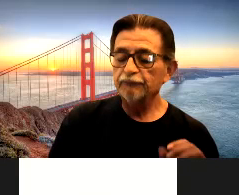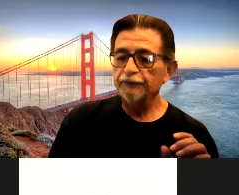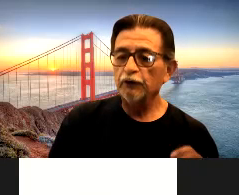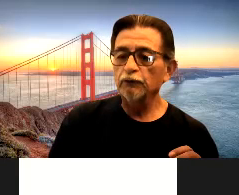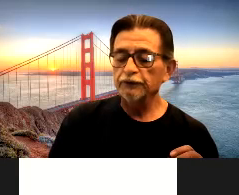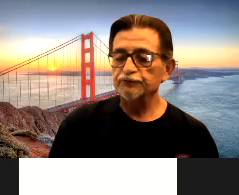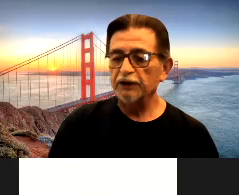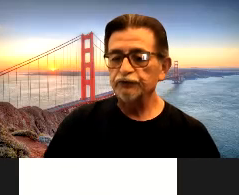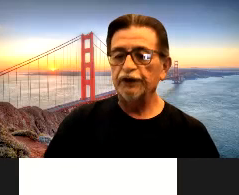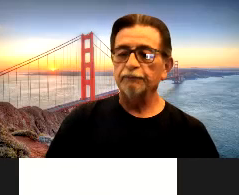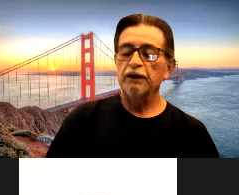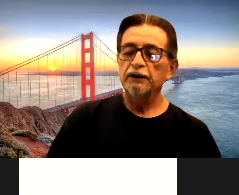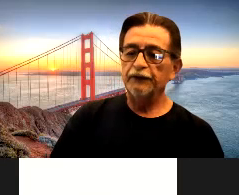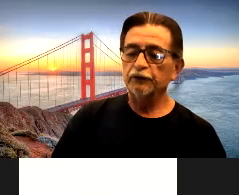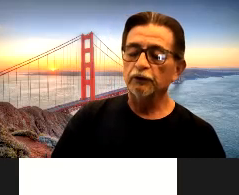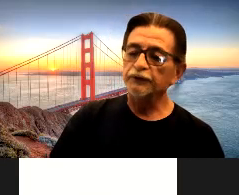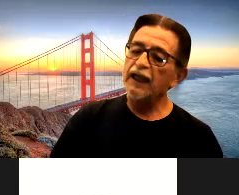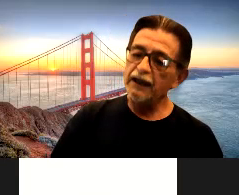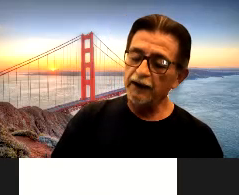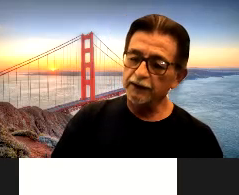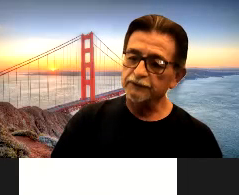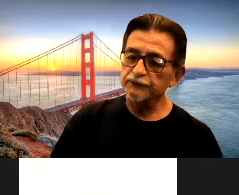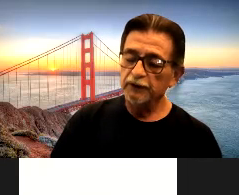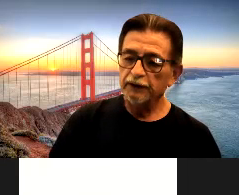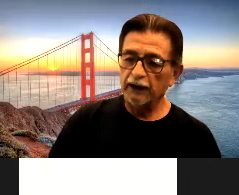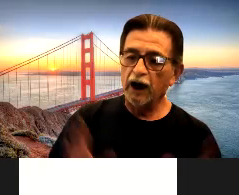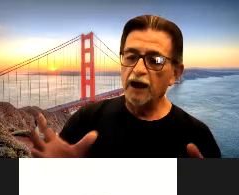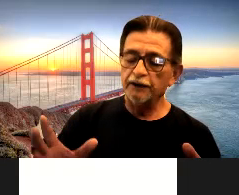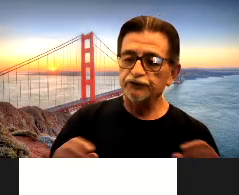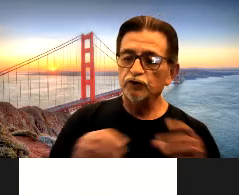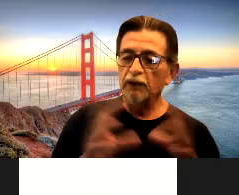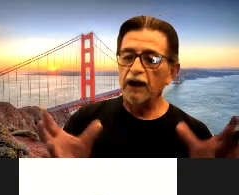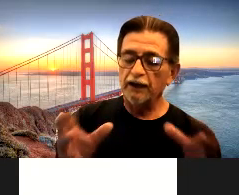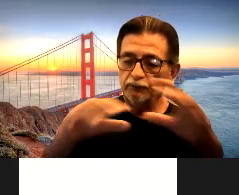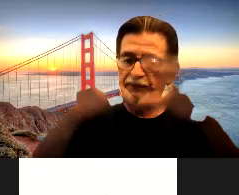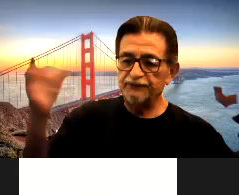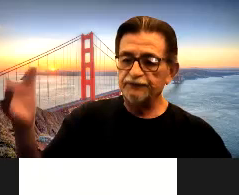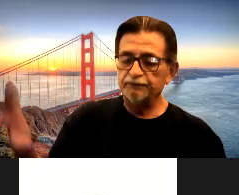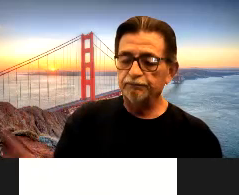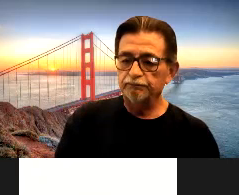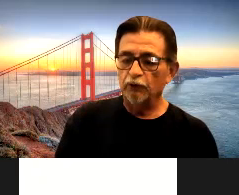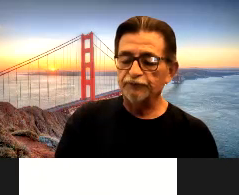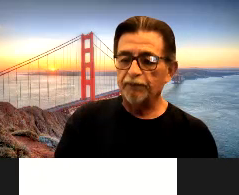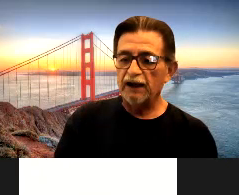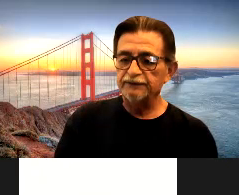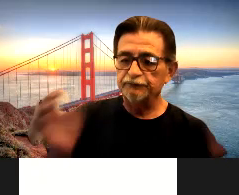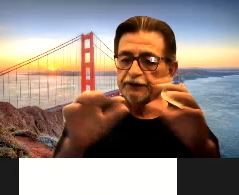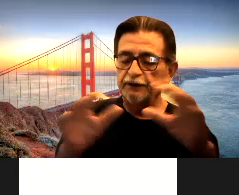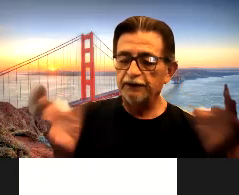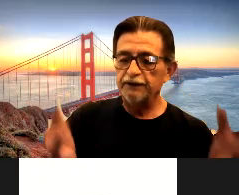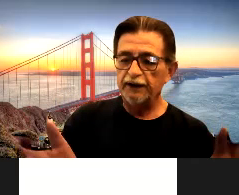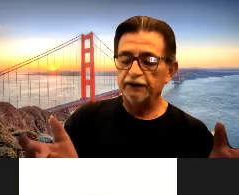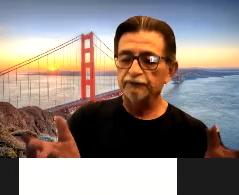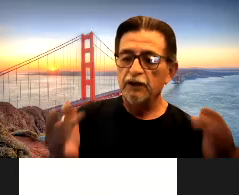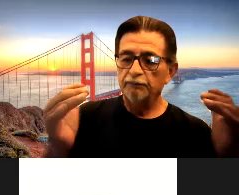they have their own little special name. They're called anions. Now, the term ion represents both the positive